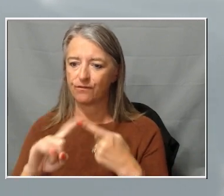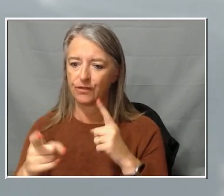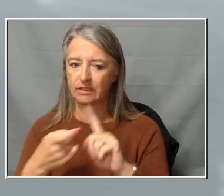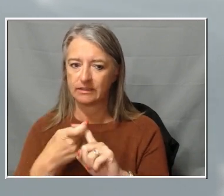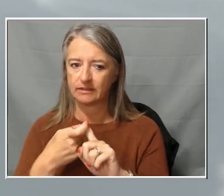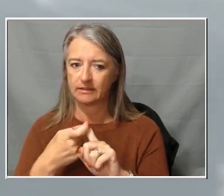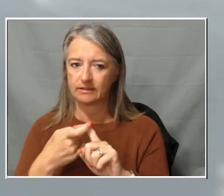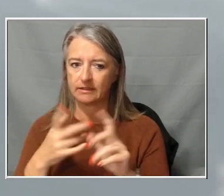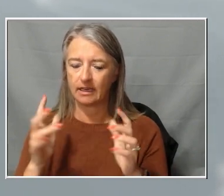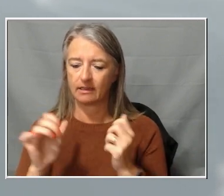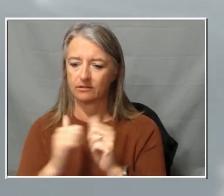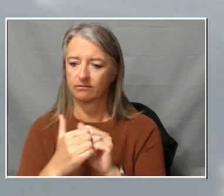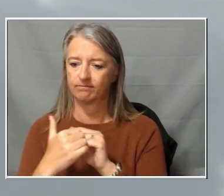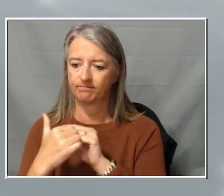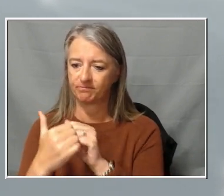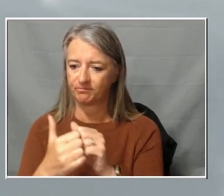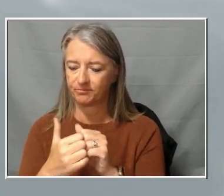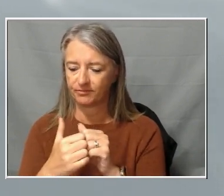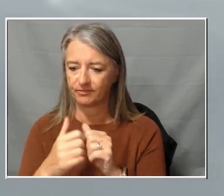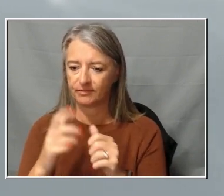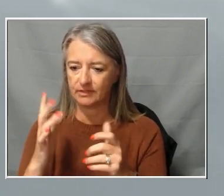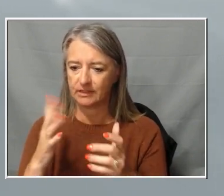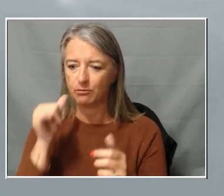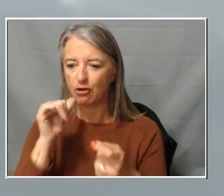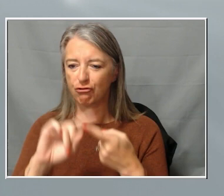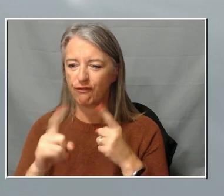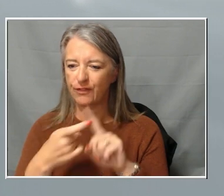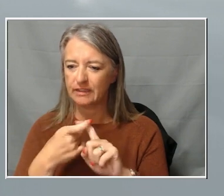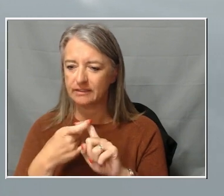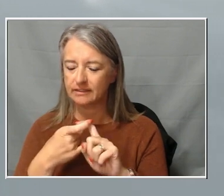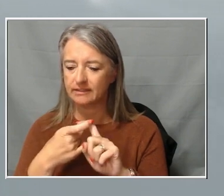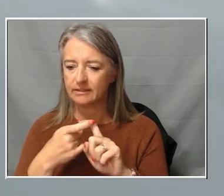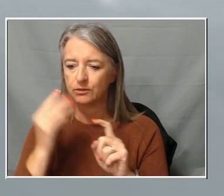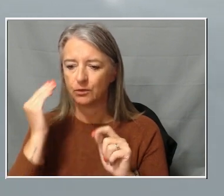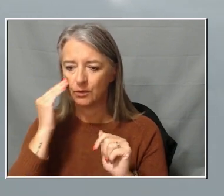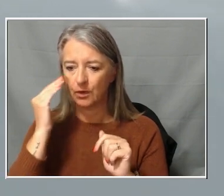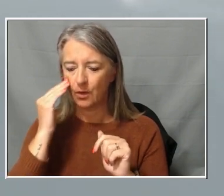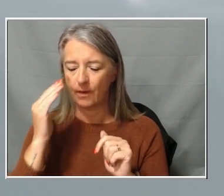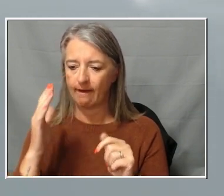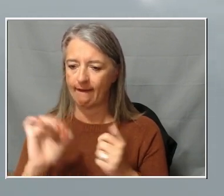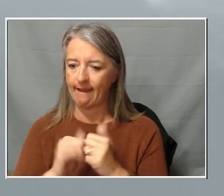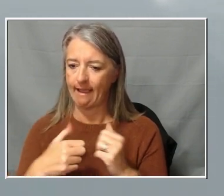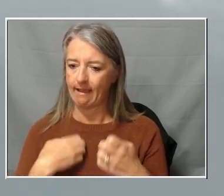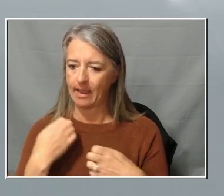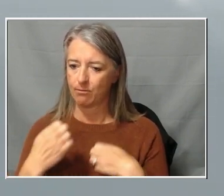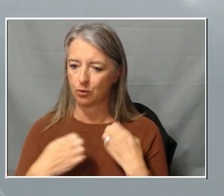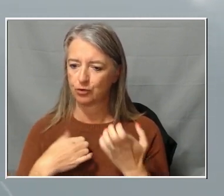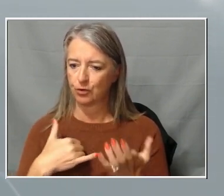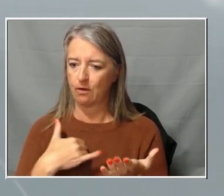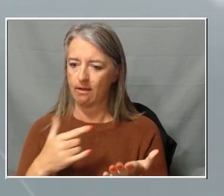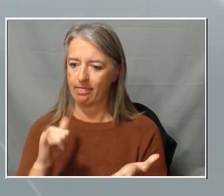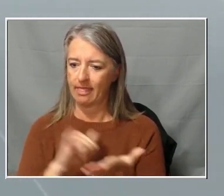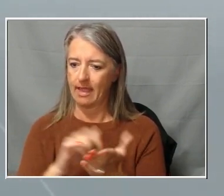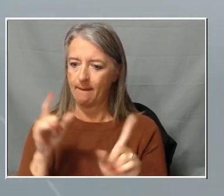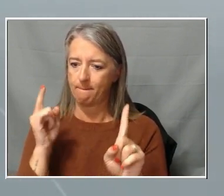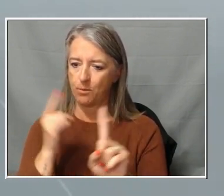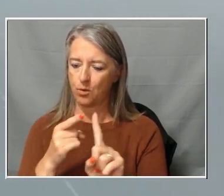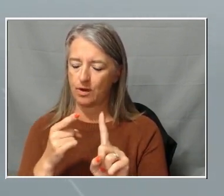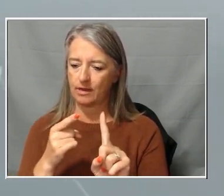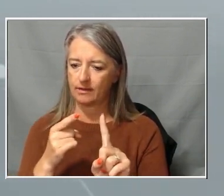got together, and knowing how emotional I was at this point, they